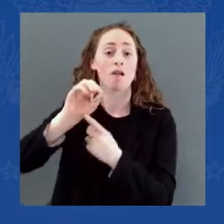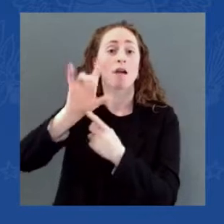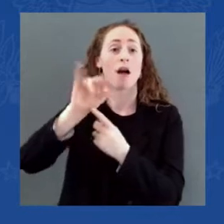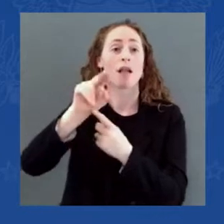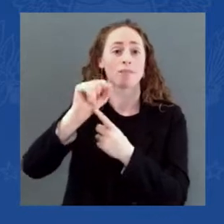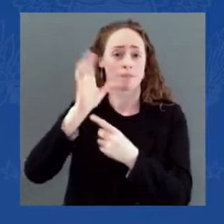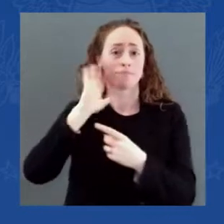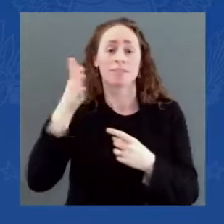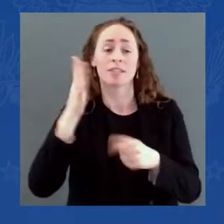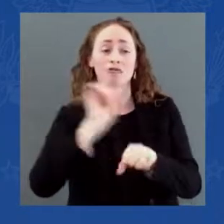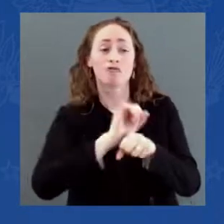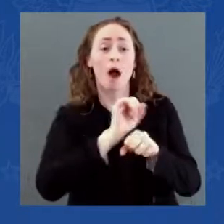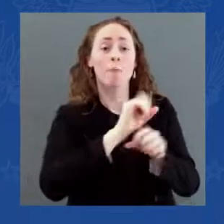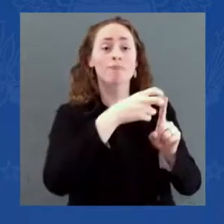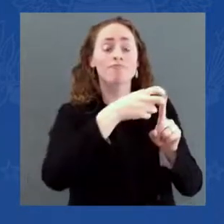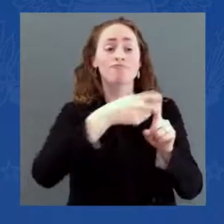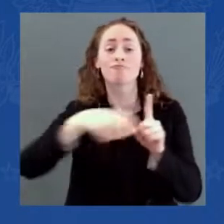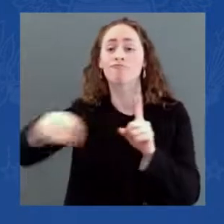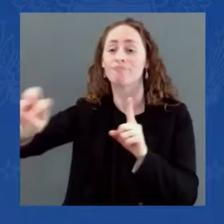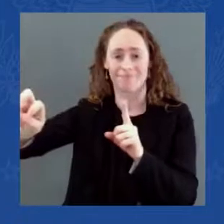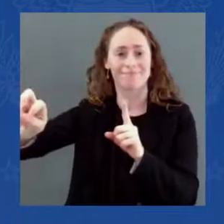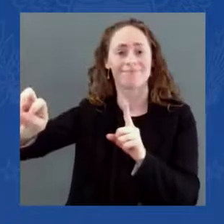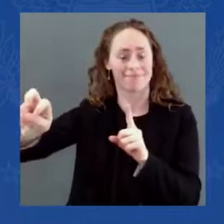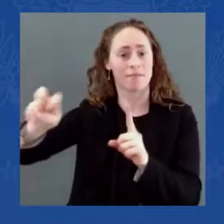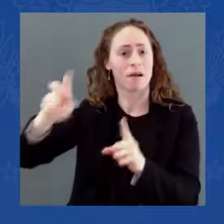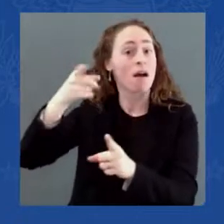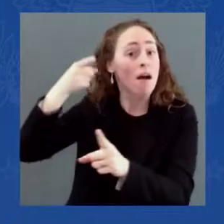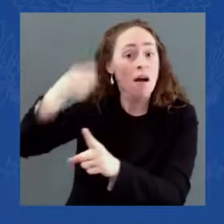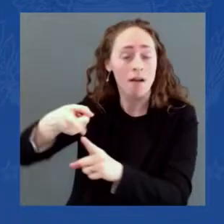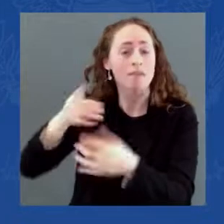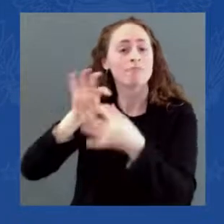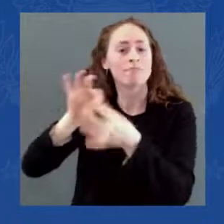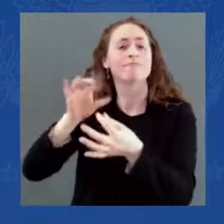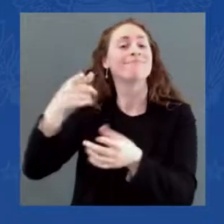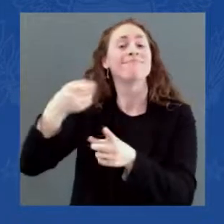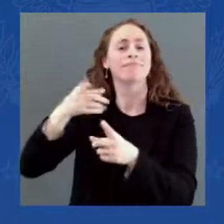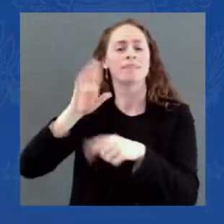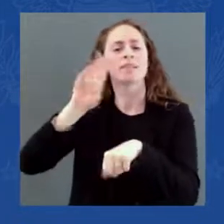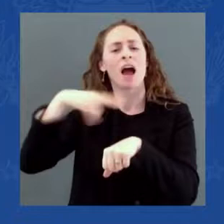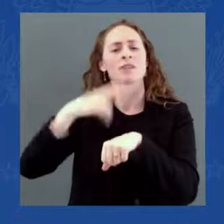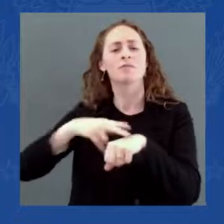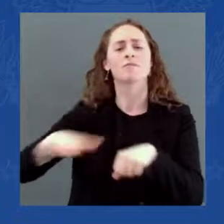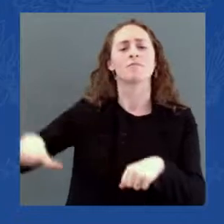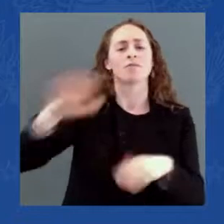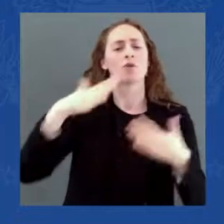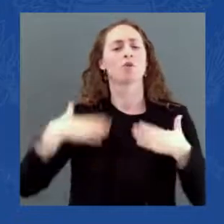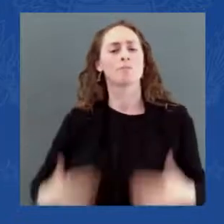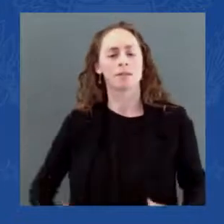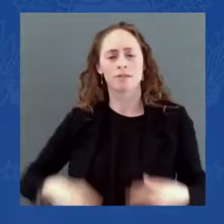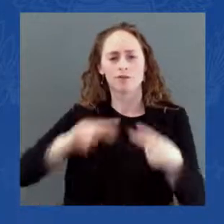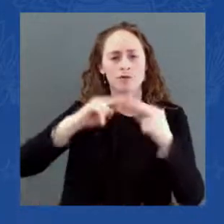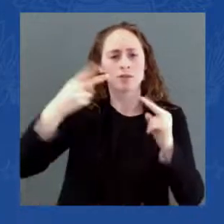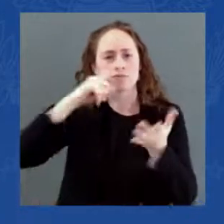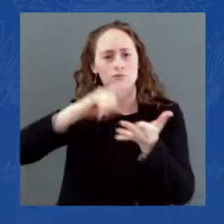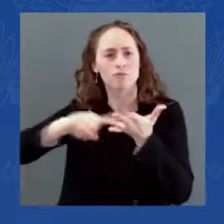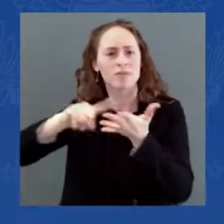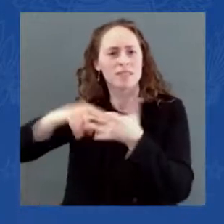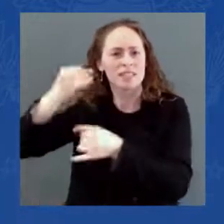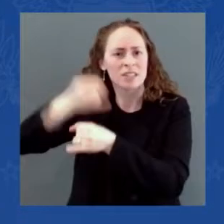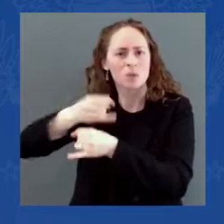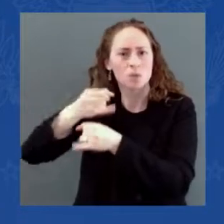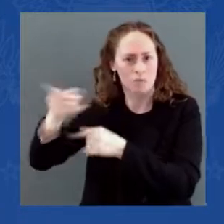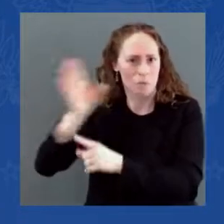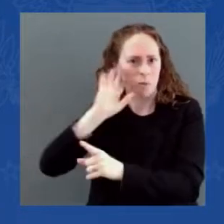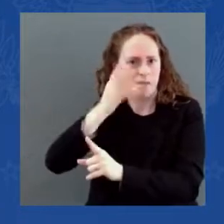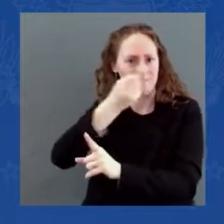Research Institute. And we look forward to his unmatched ability to unlock possibilities that are within our reach. And, Doc, the bad news for you